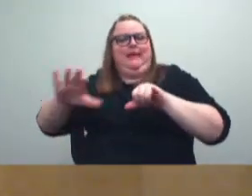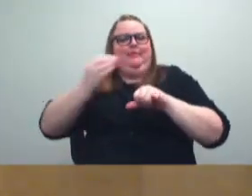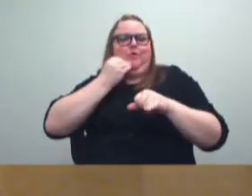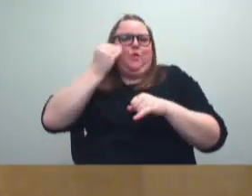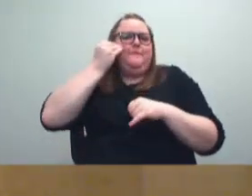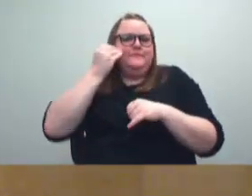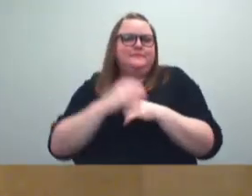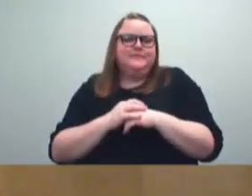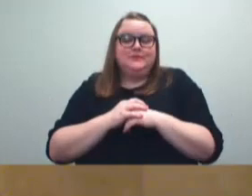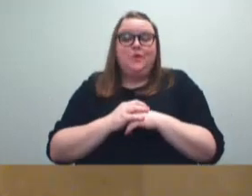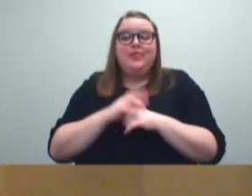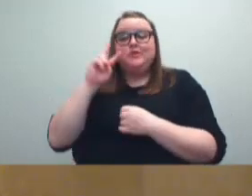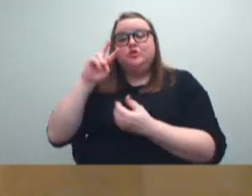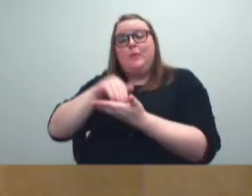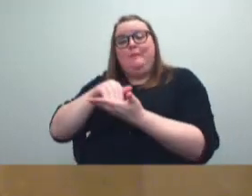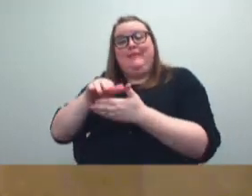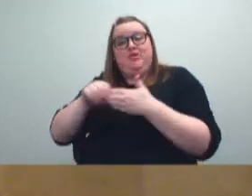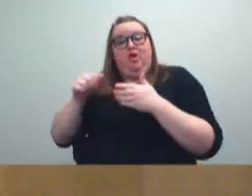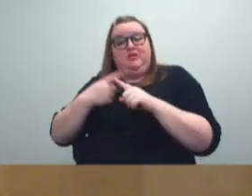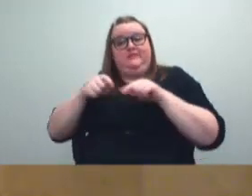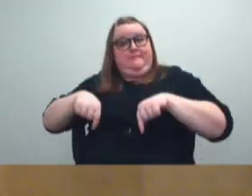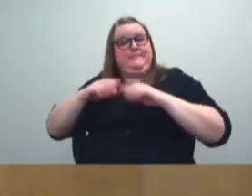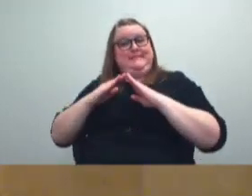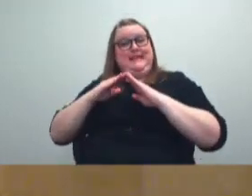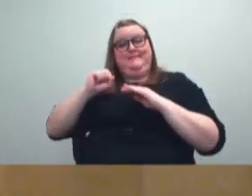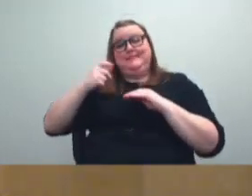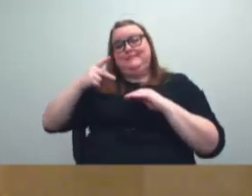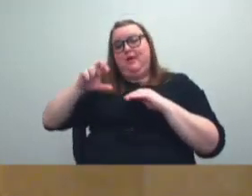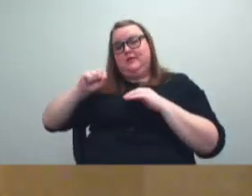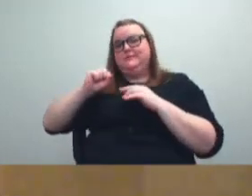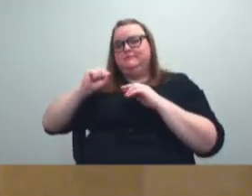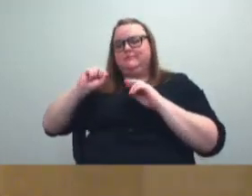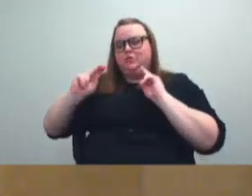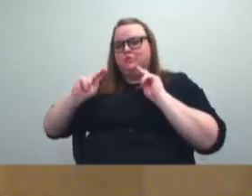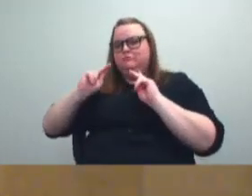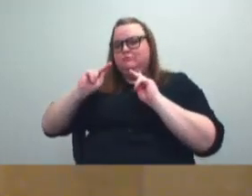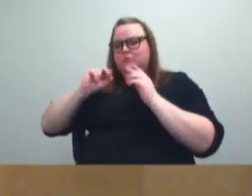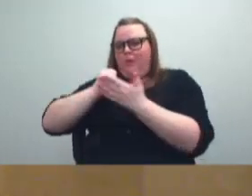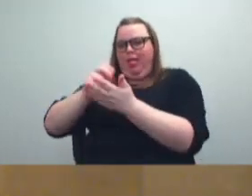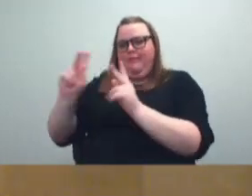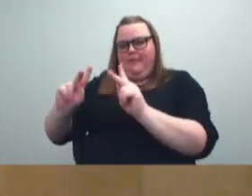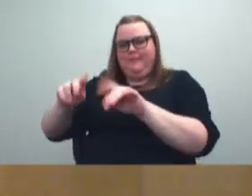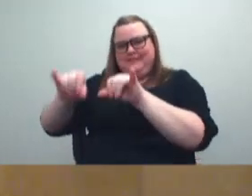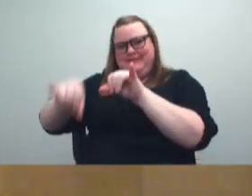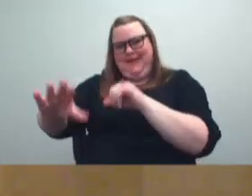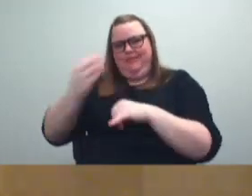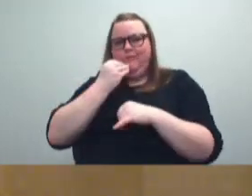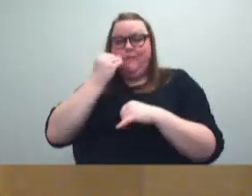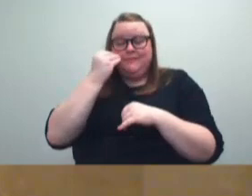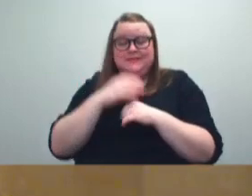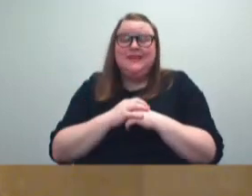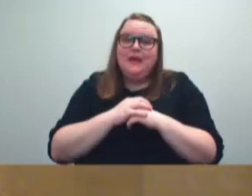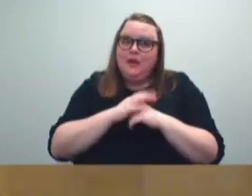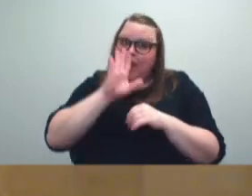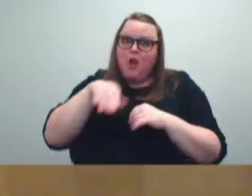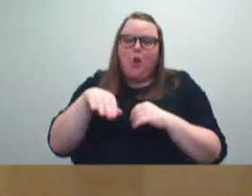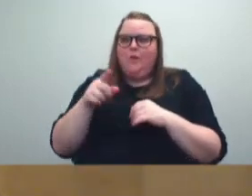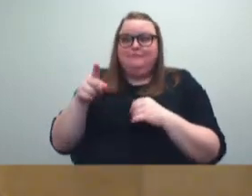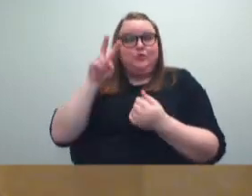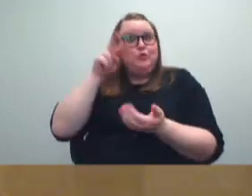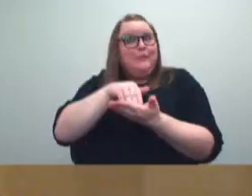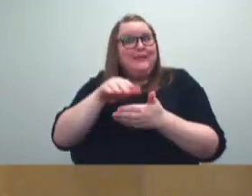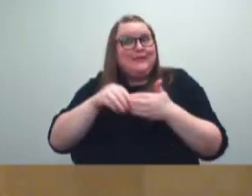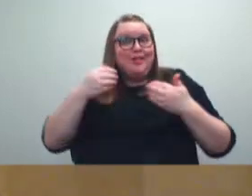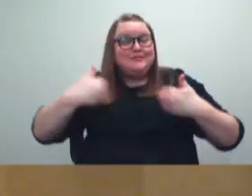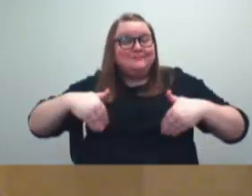we can help keep people in their homes. Now, the hard part is, I'd like to say it's not enough. We know that. And so the numbers